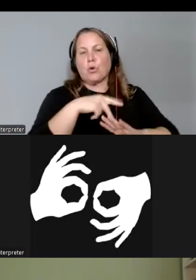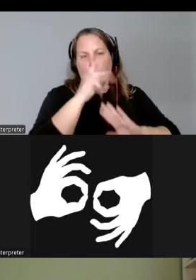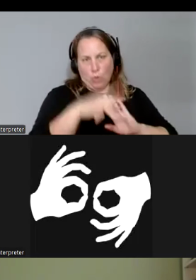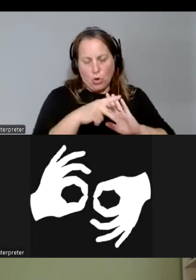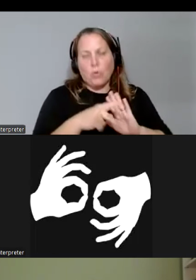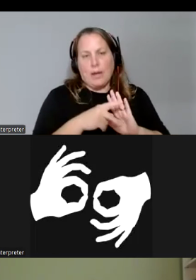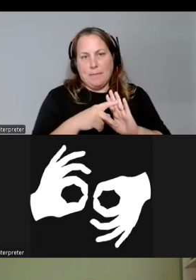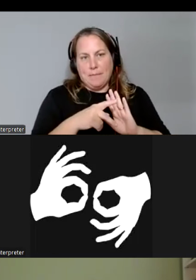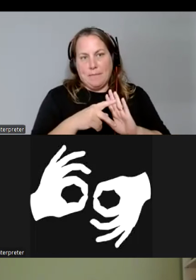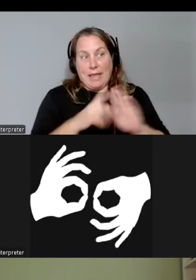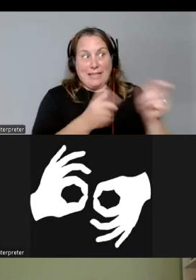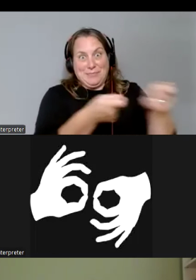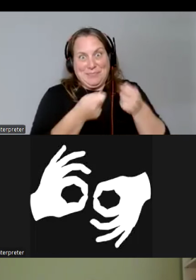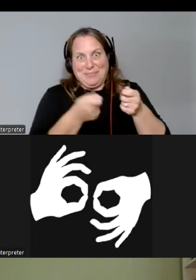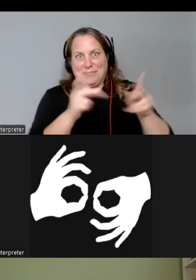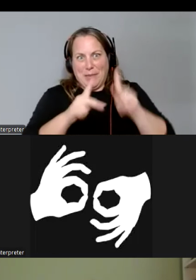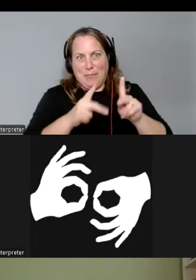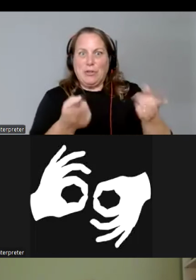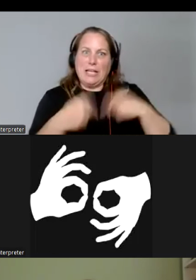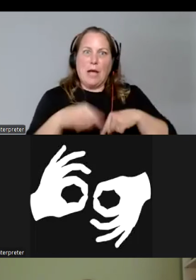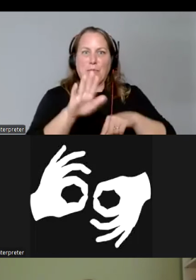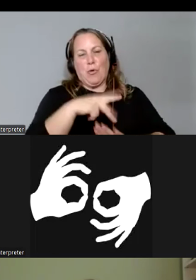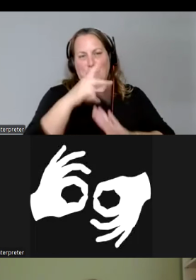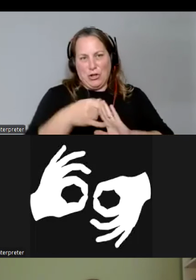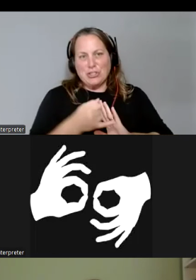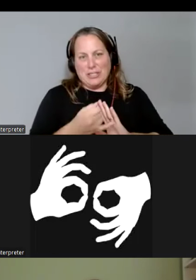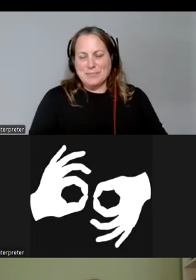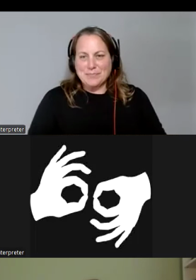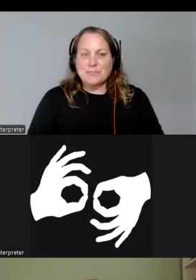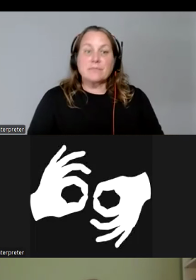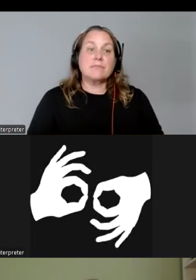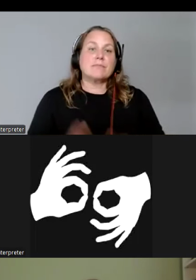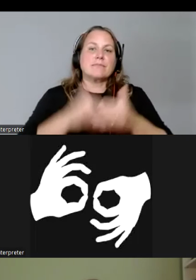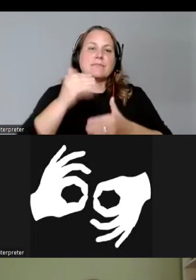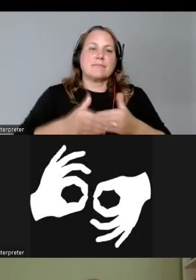is audience or participants to your project. Next slide, please.